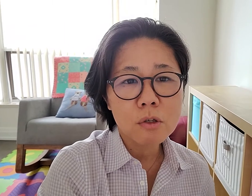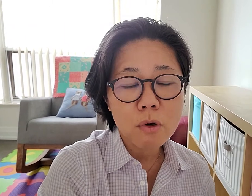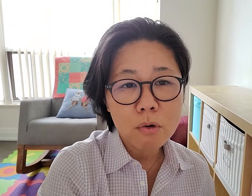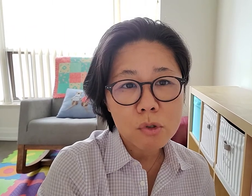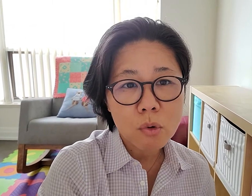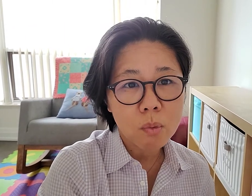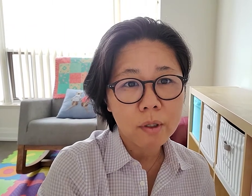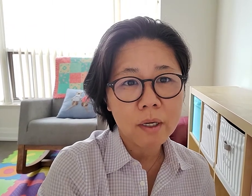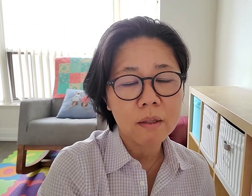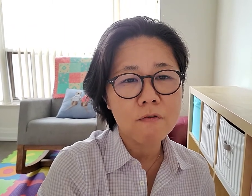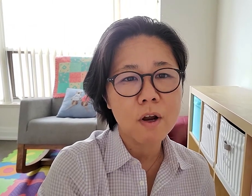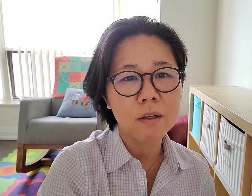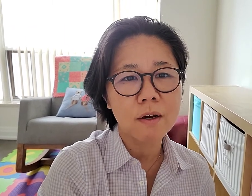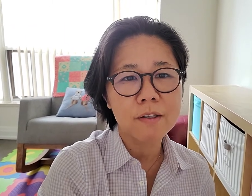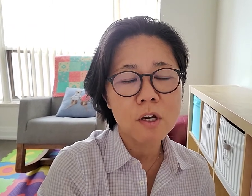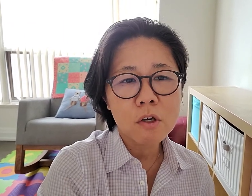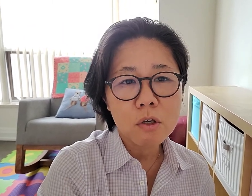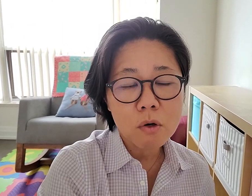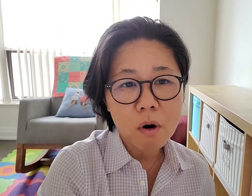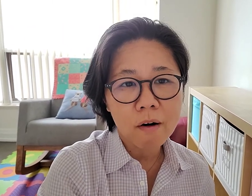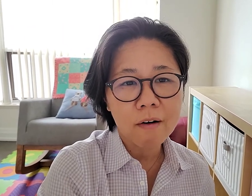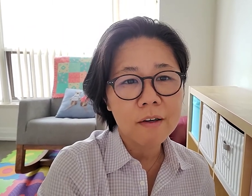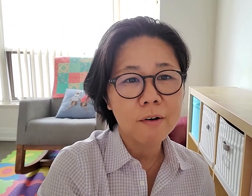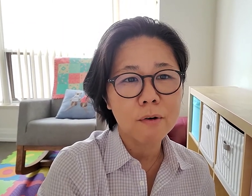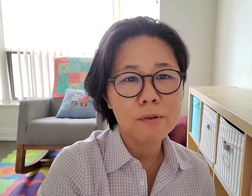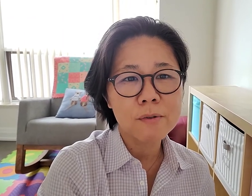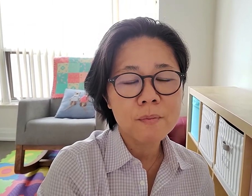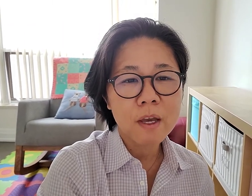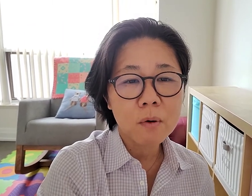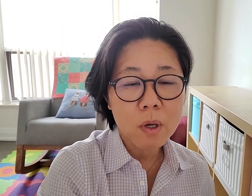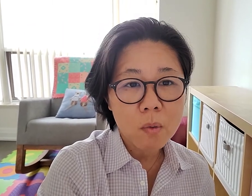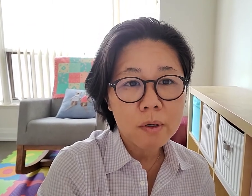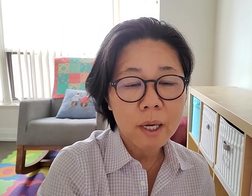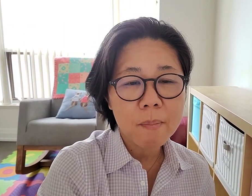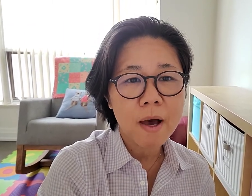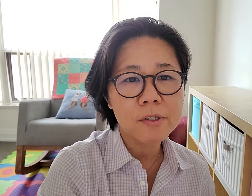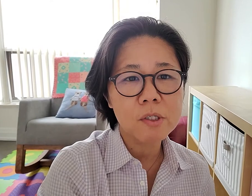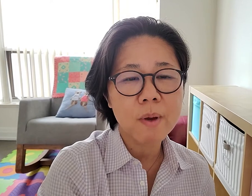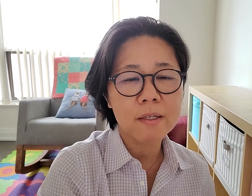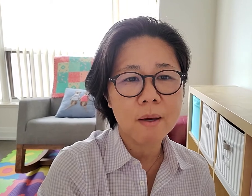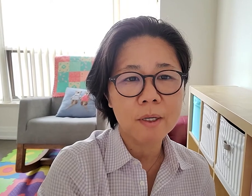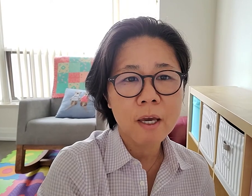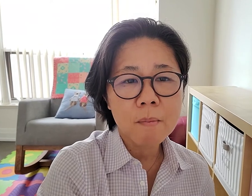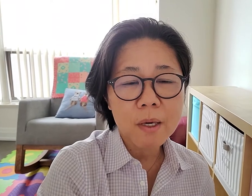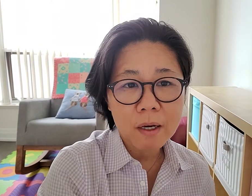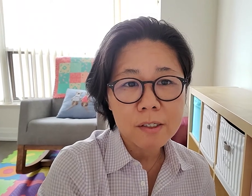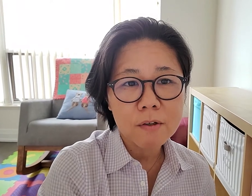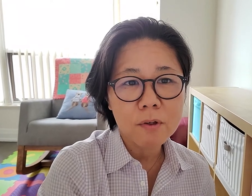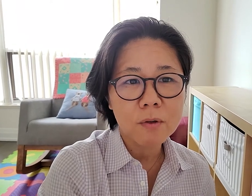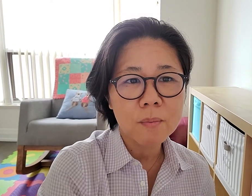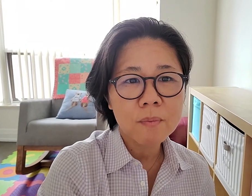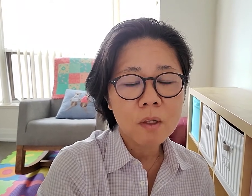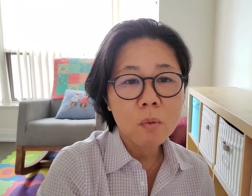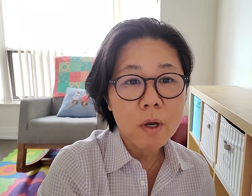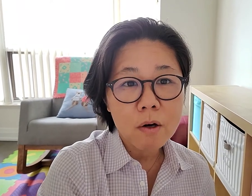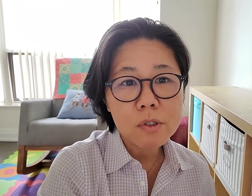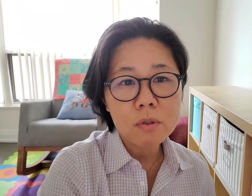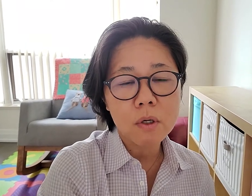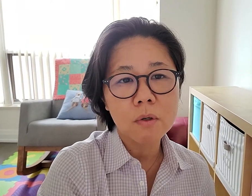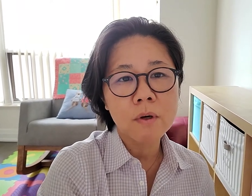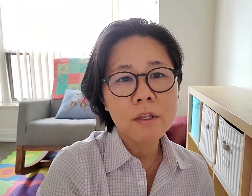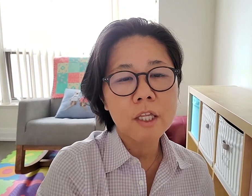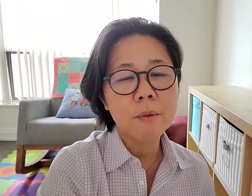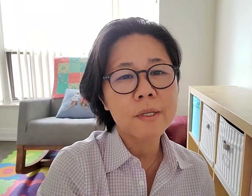facilities. To those who are working in the front lines, you are our heroes. And we will get past this pandemic because of you. We